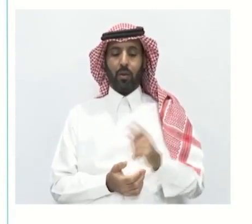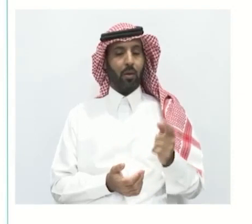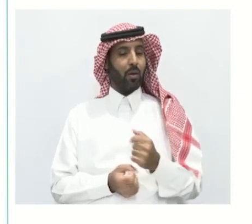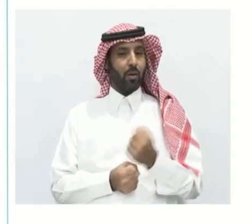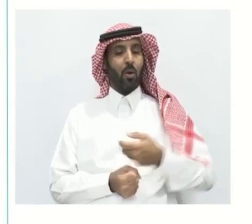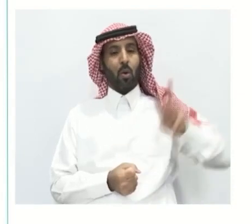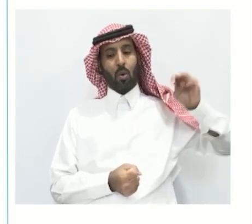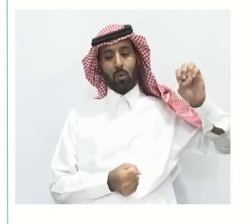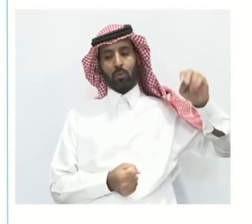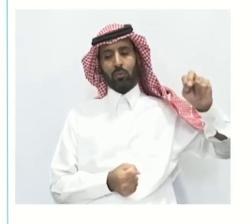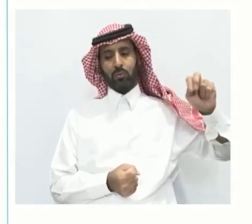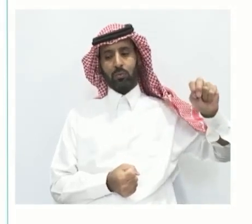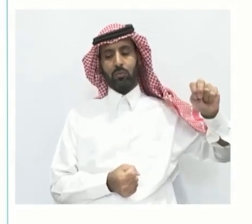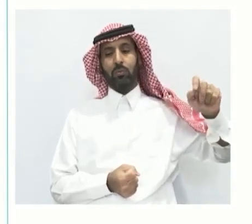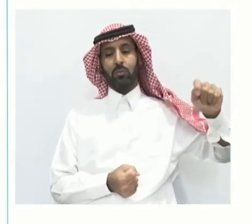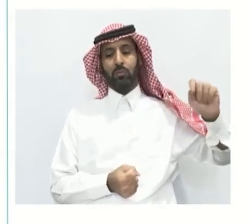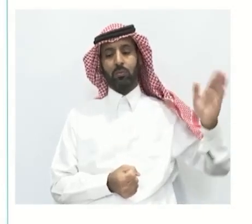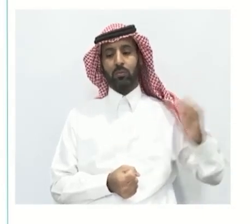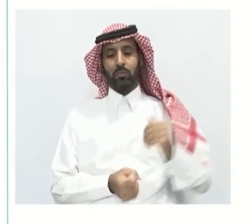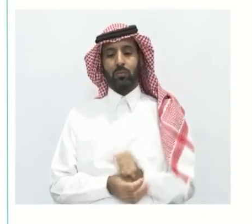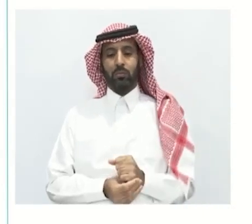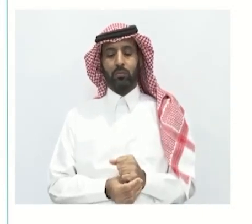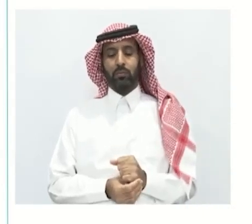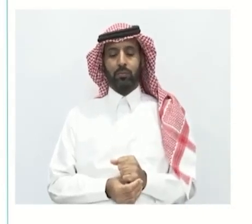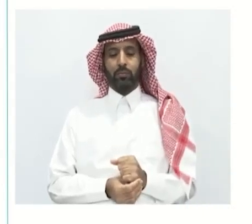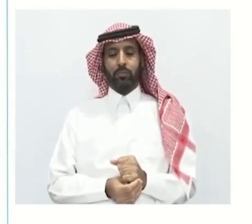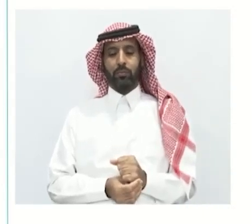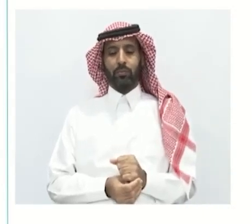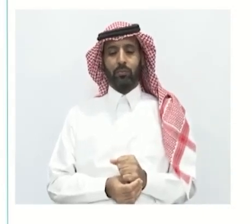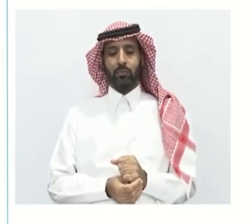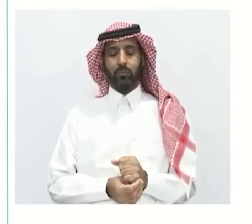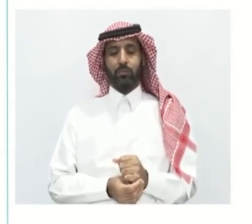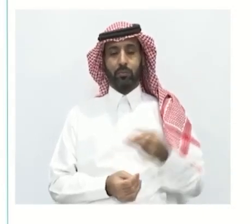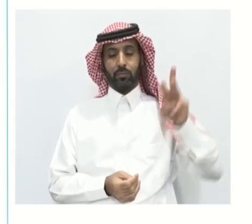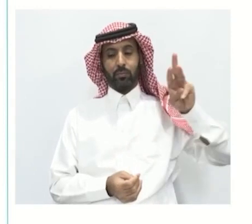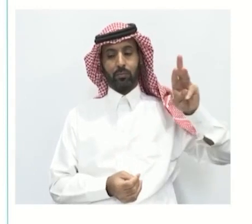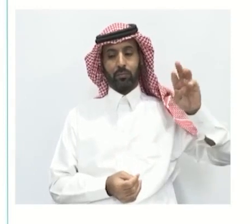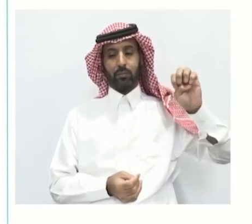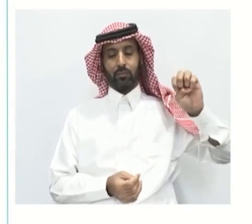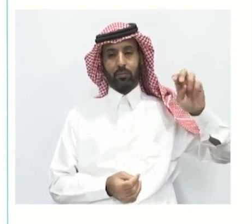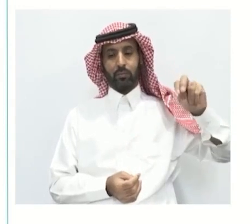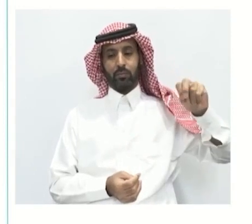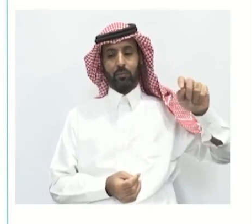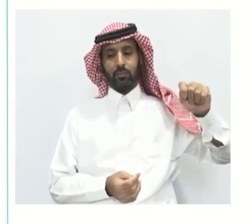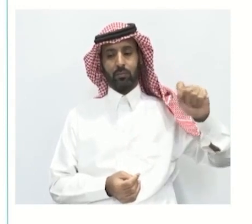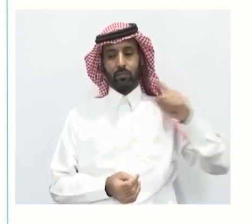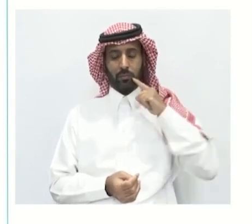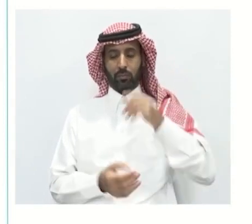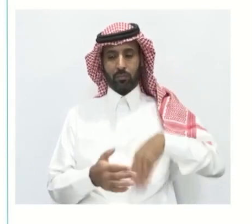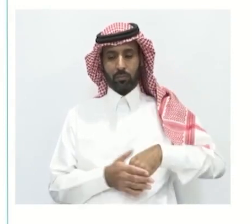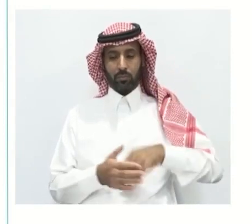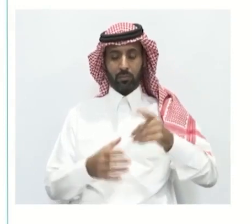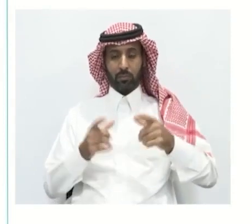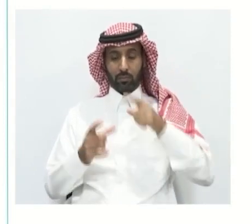past tense of go? Yes, this is a very easy one. An irregular verb here. I went to the Falcons football game